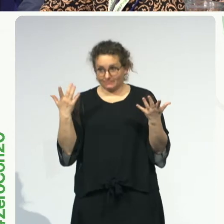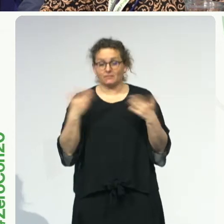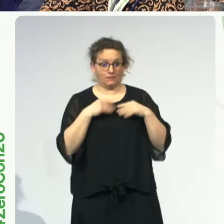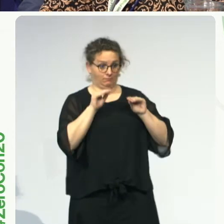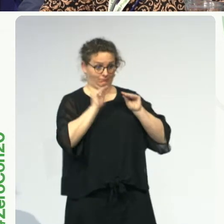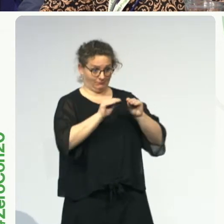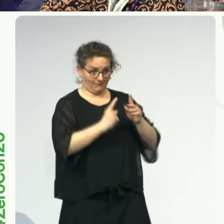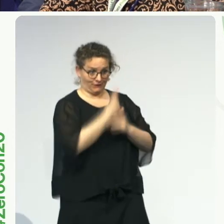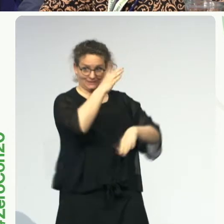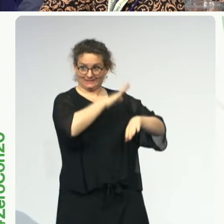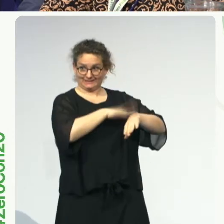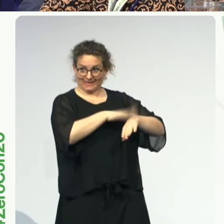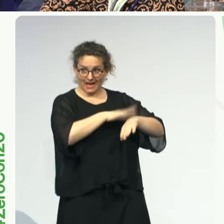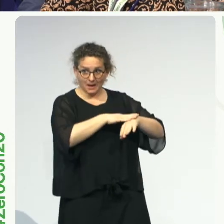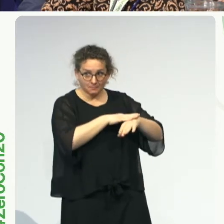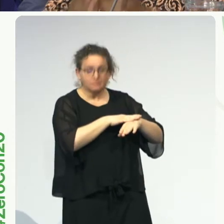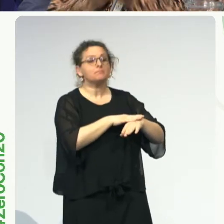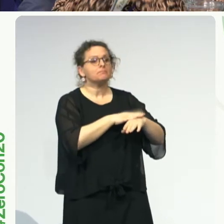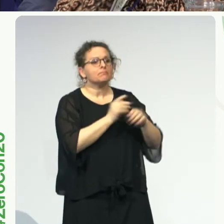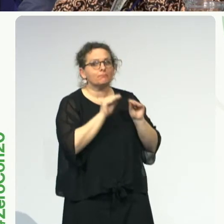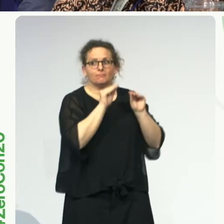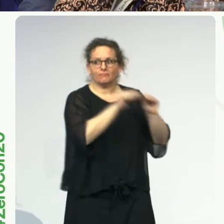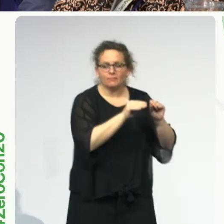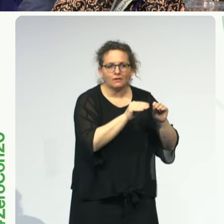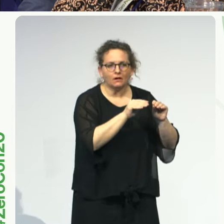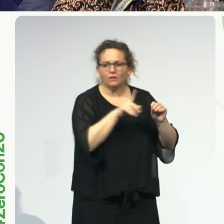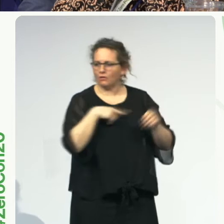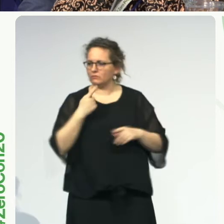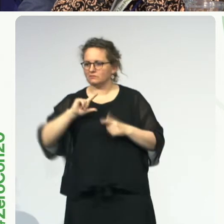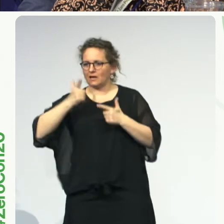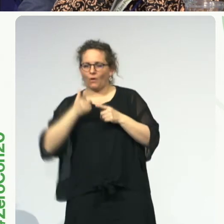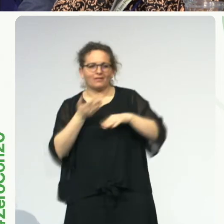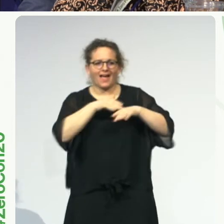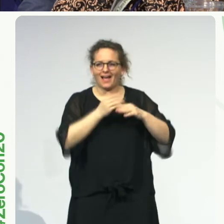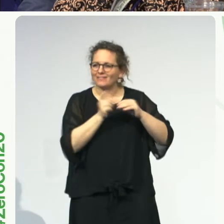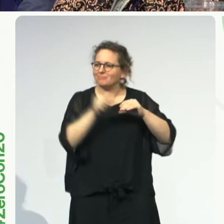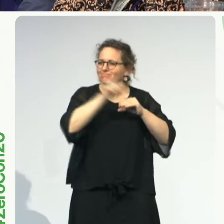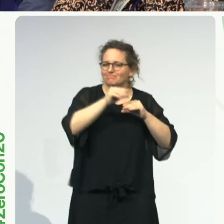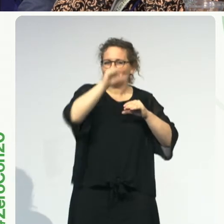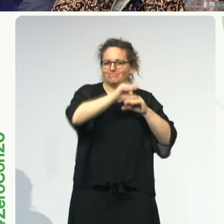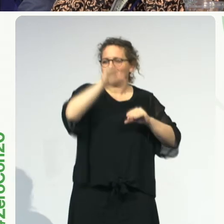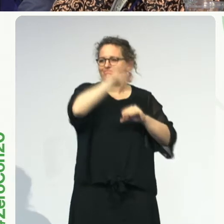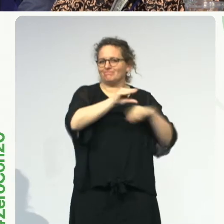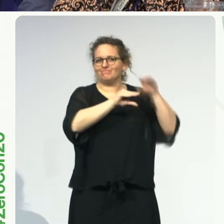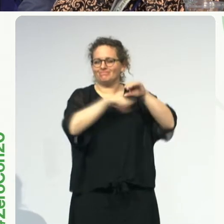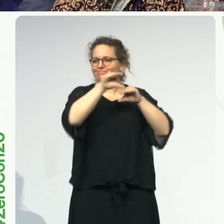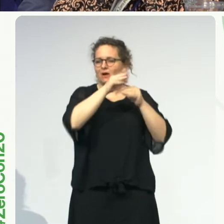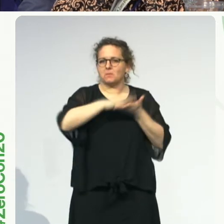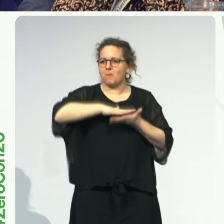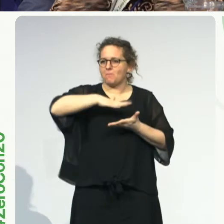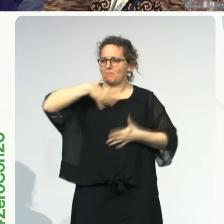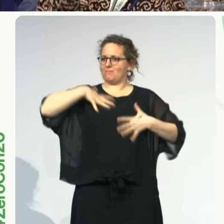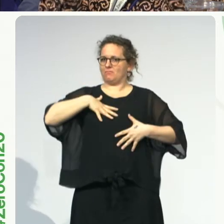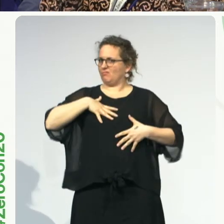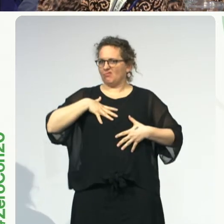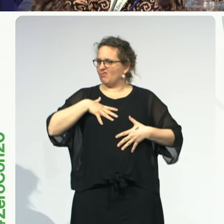and also the burden of teaching children with special educational needs, including those with